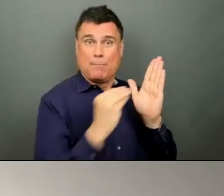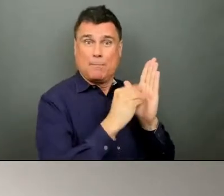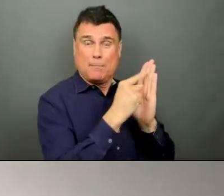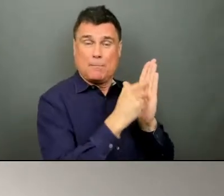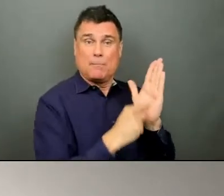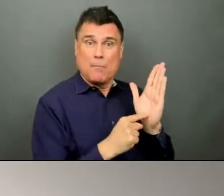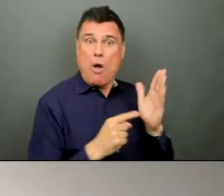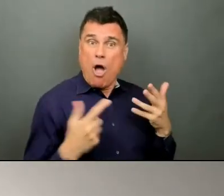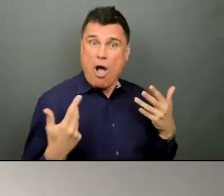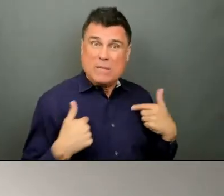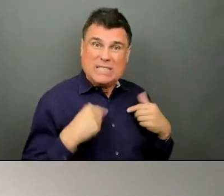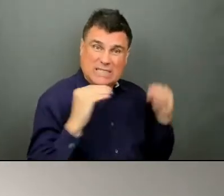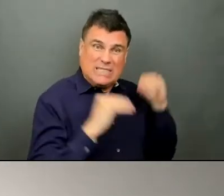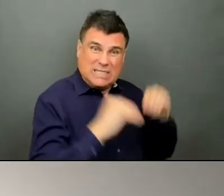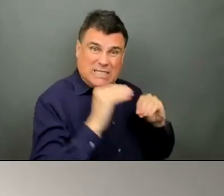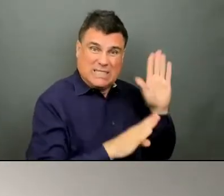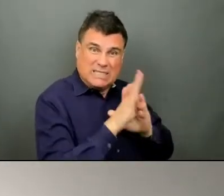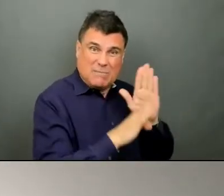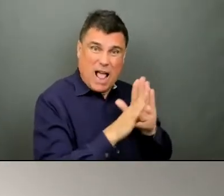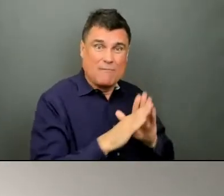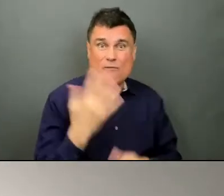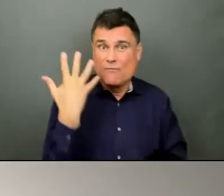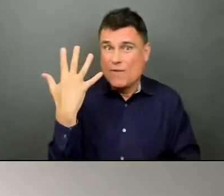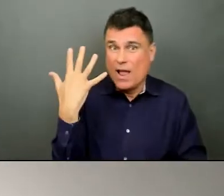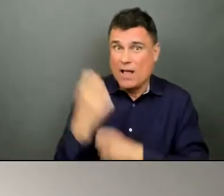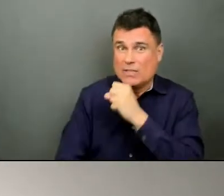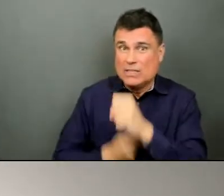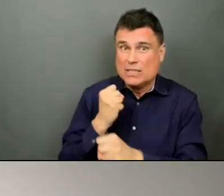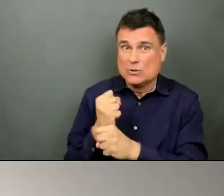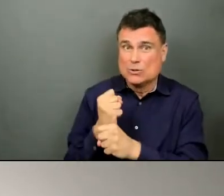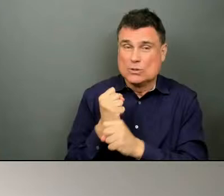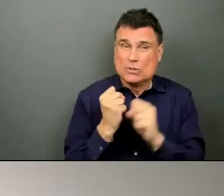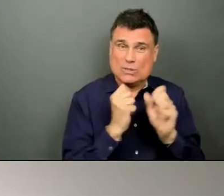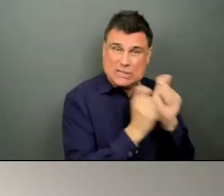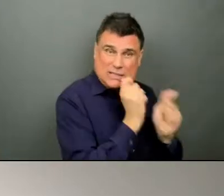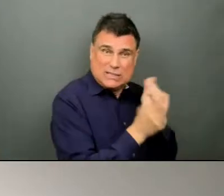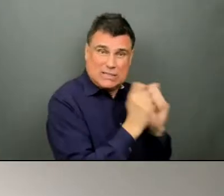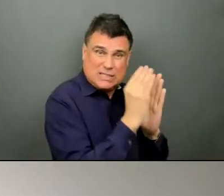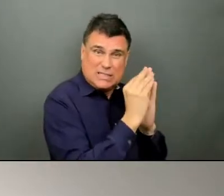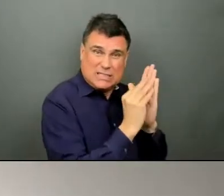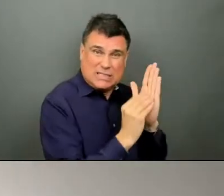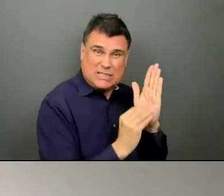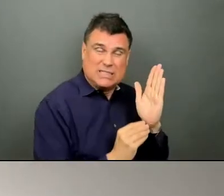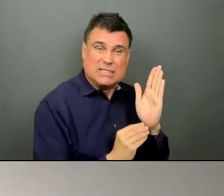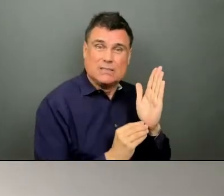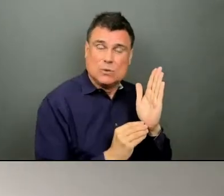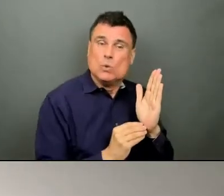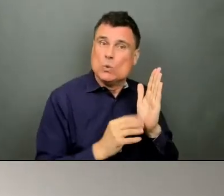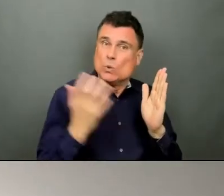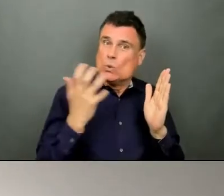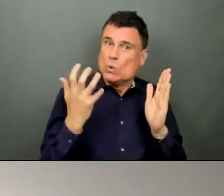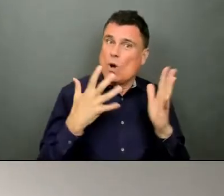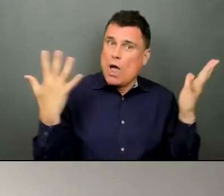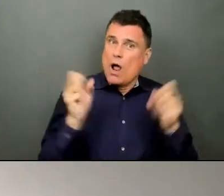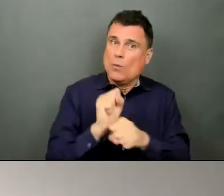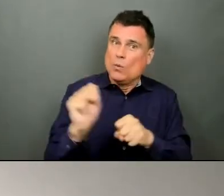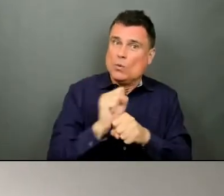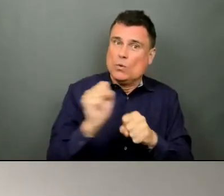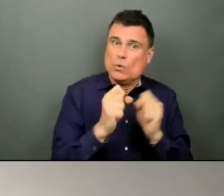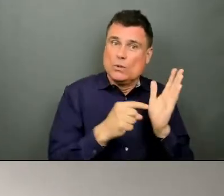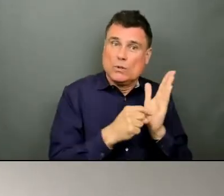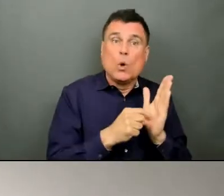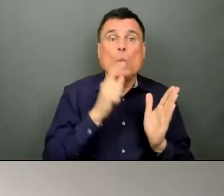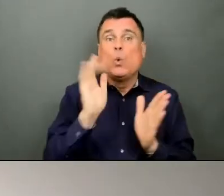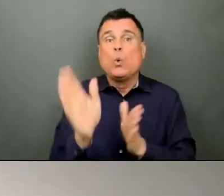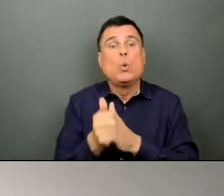that we needed to transform the way young people accessed health and social services. This work has been led by an